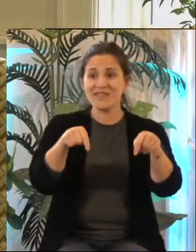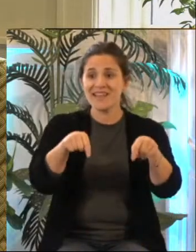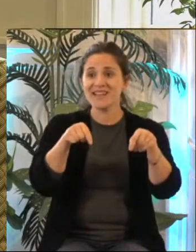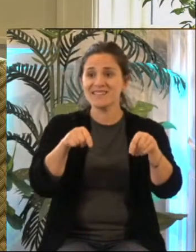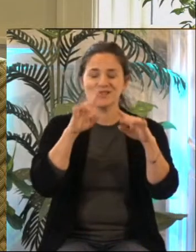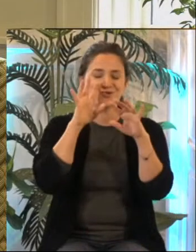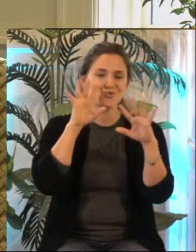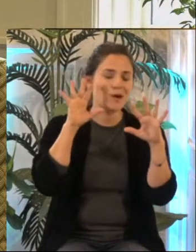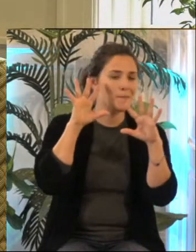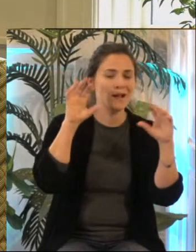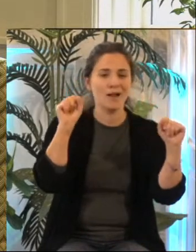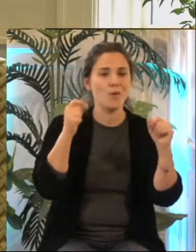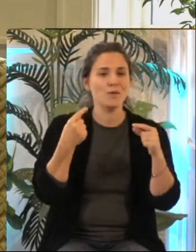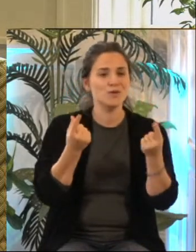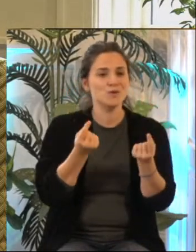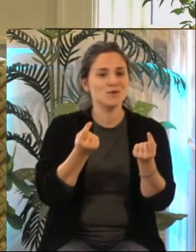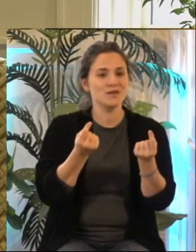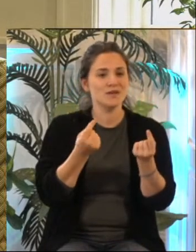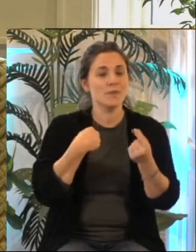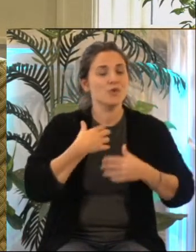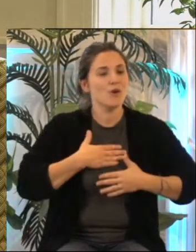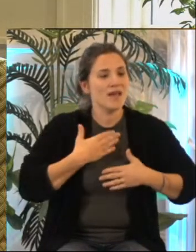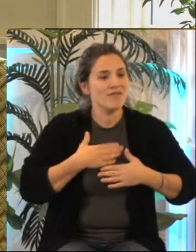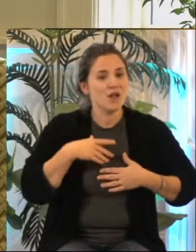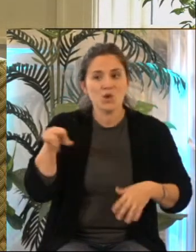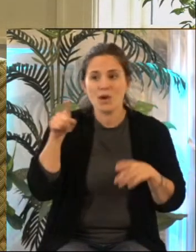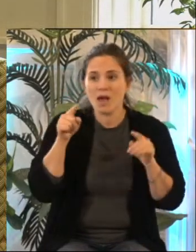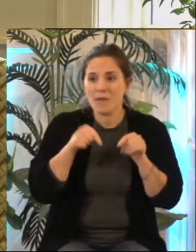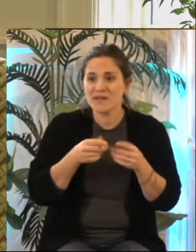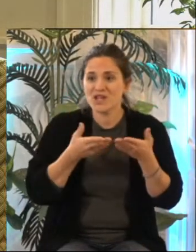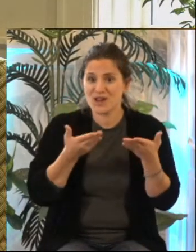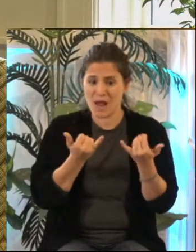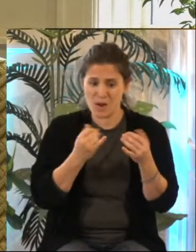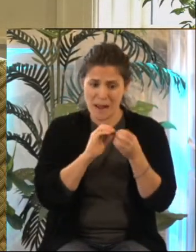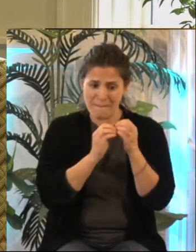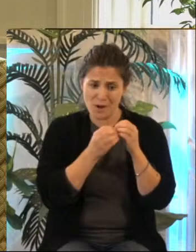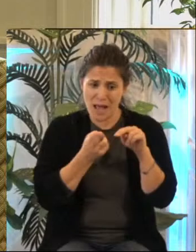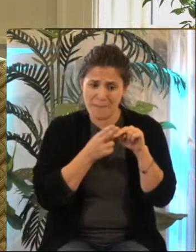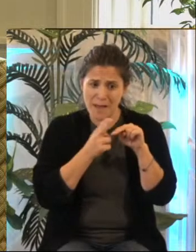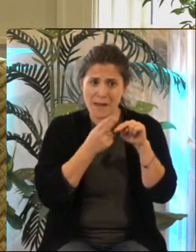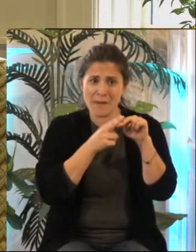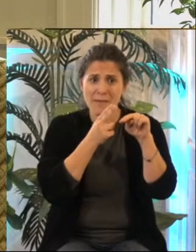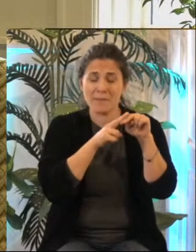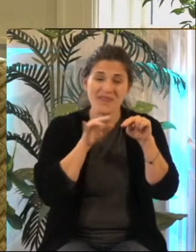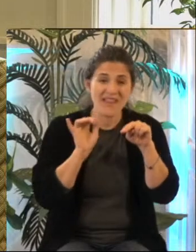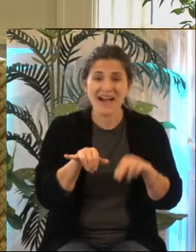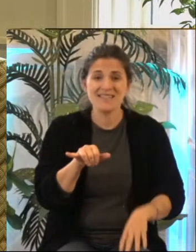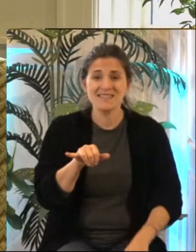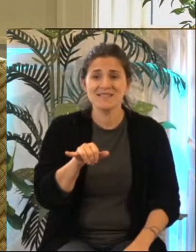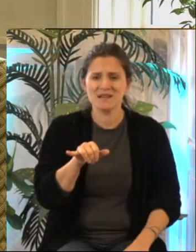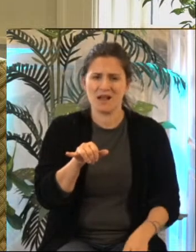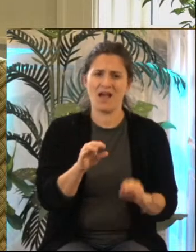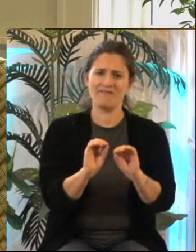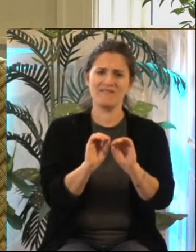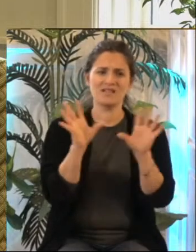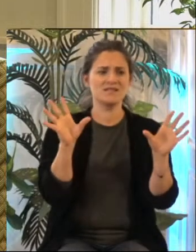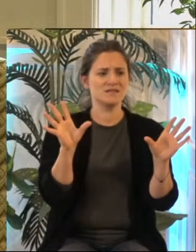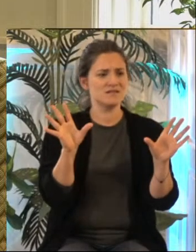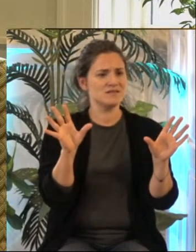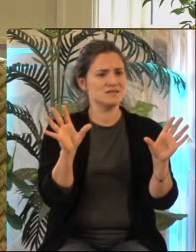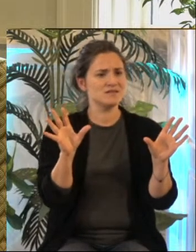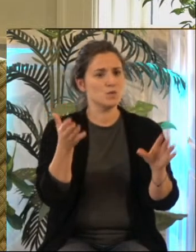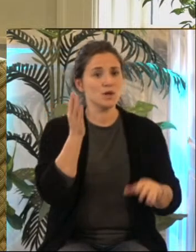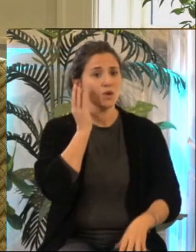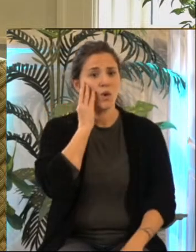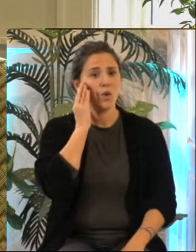so grateful that folks are coming in these kinds of numbers, because I think it speaks to the fact that we know